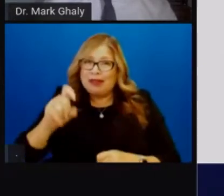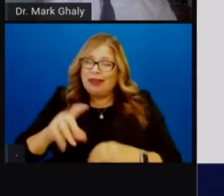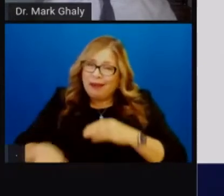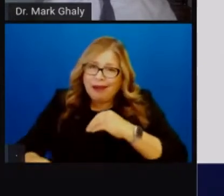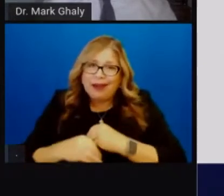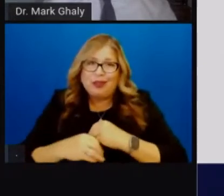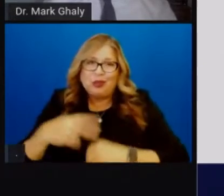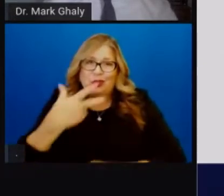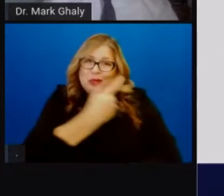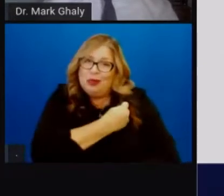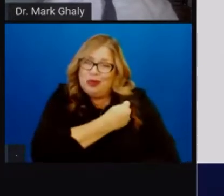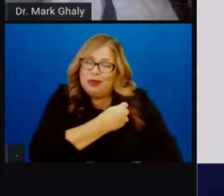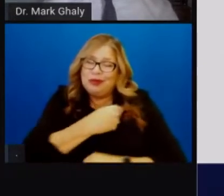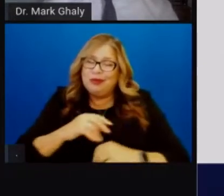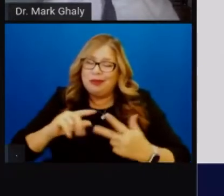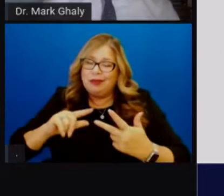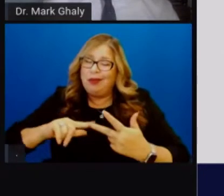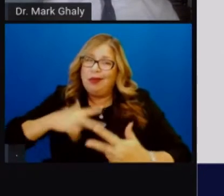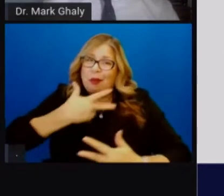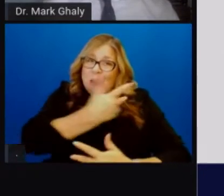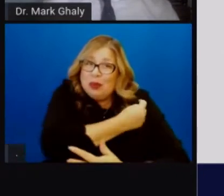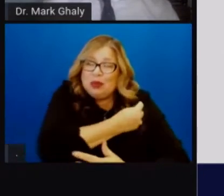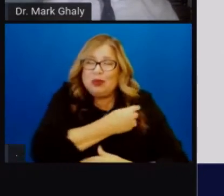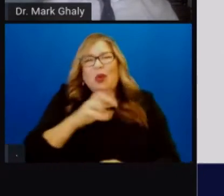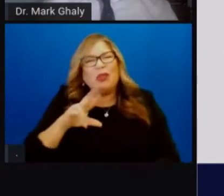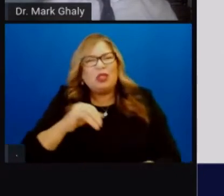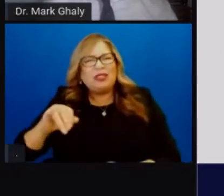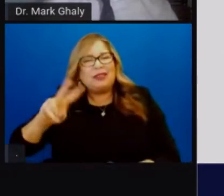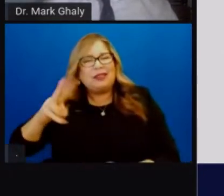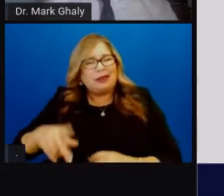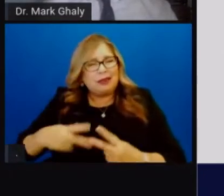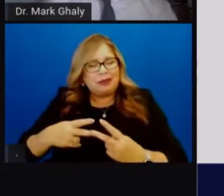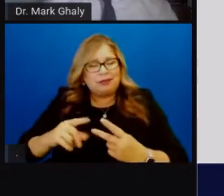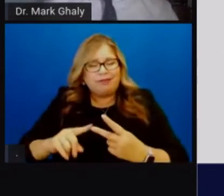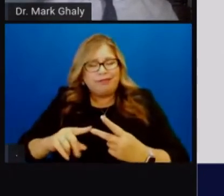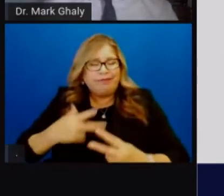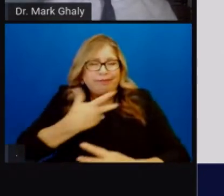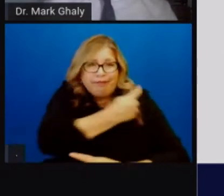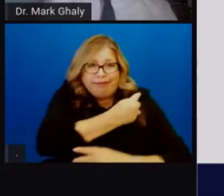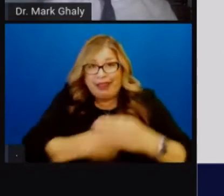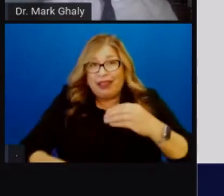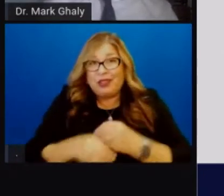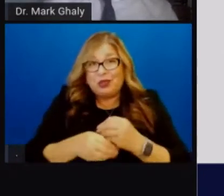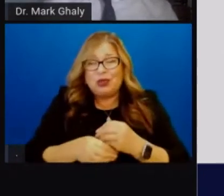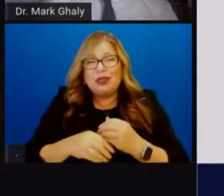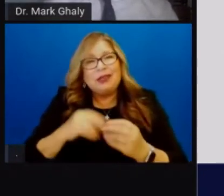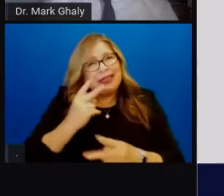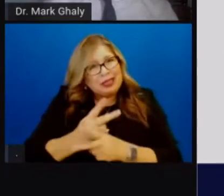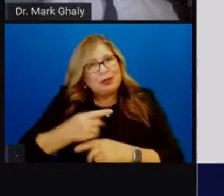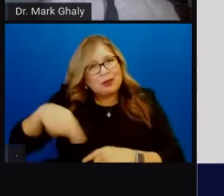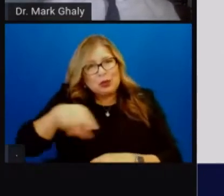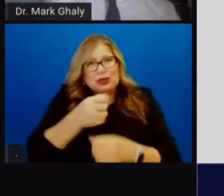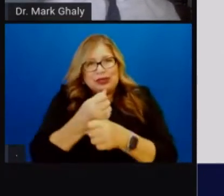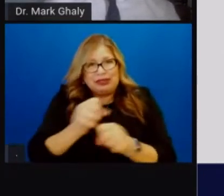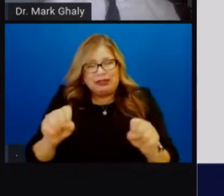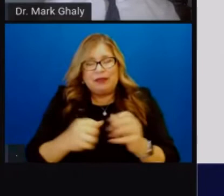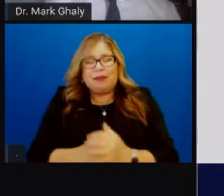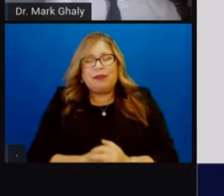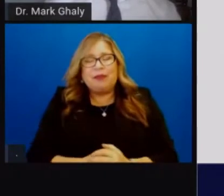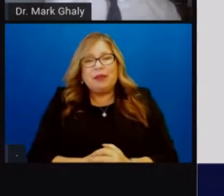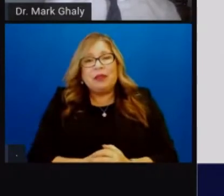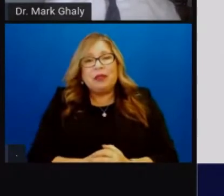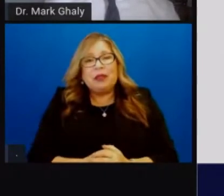boosting, especially for the most vulnerable, to keep them safe. And in a day when we focus on masking, I want to take a moment